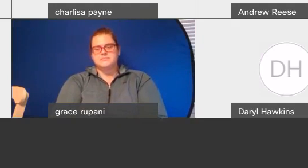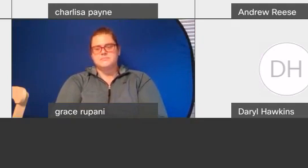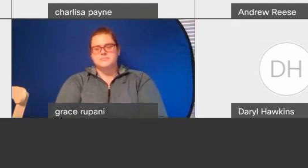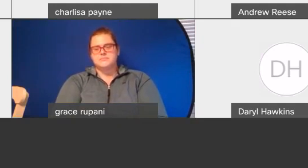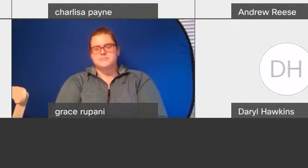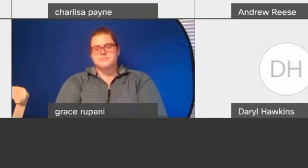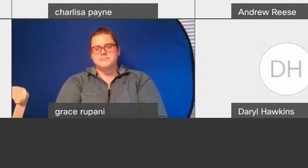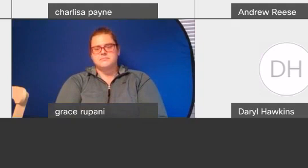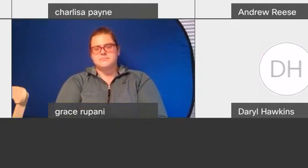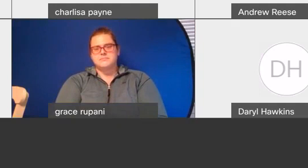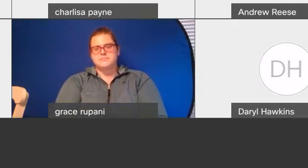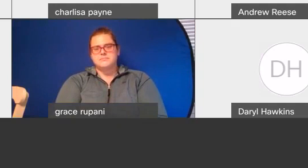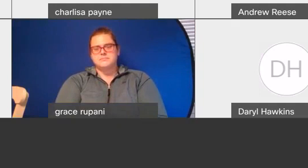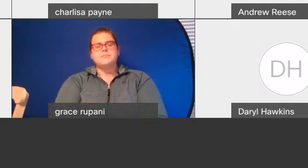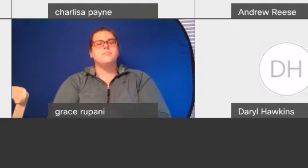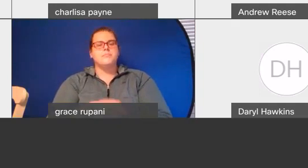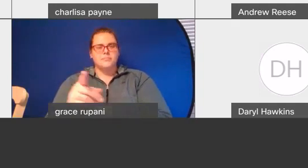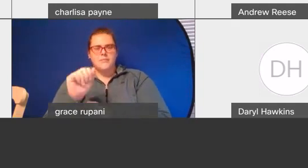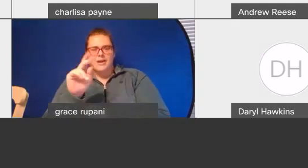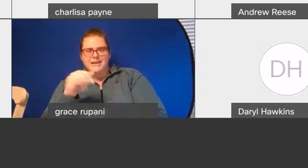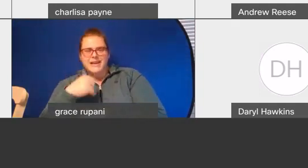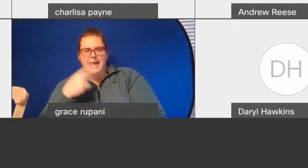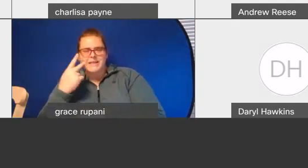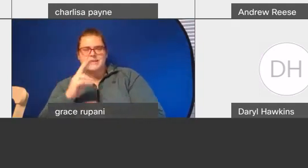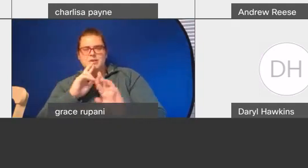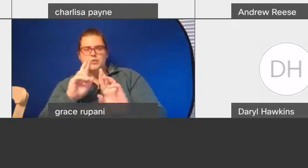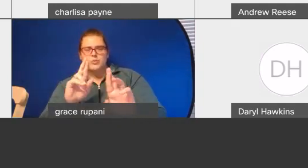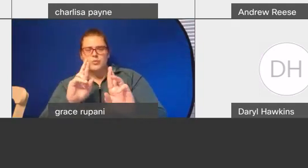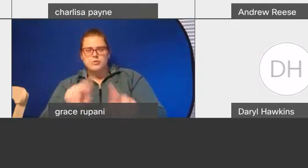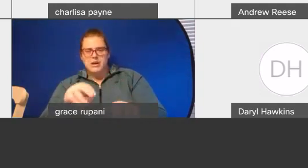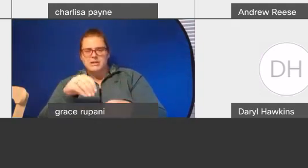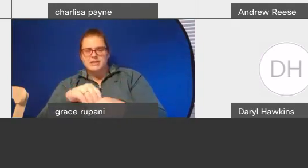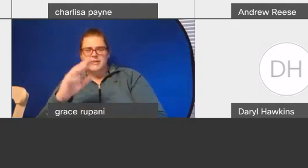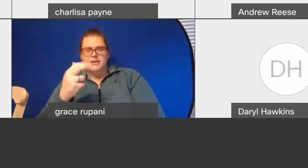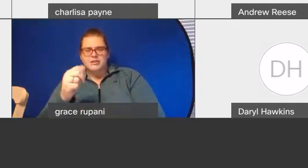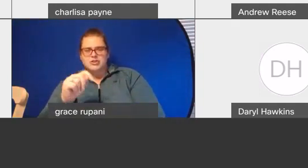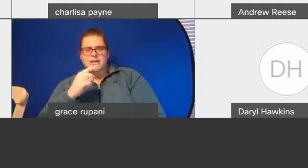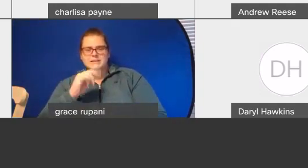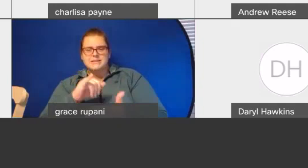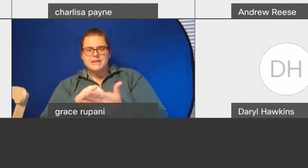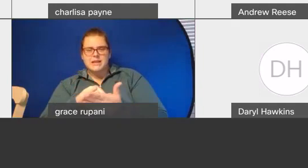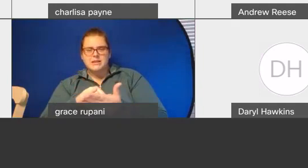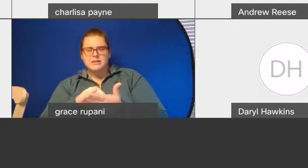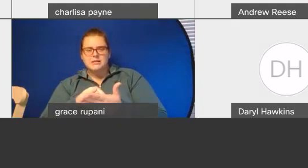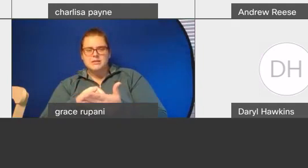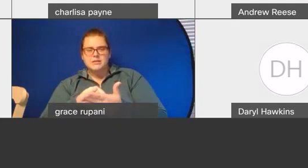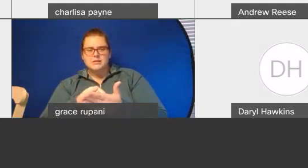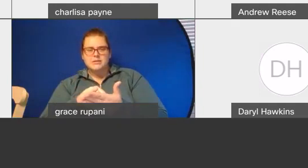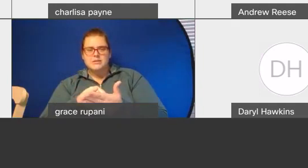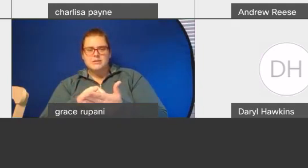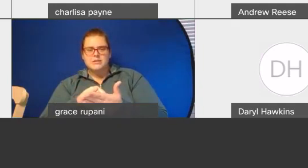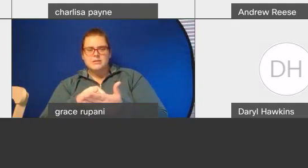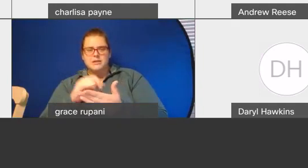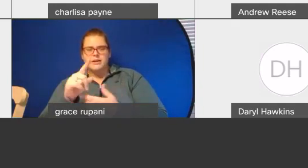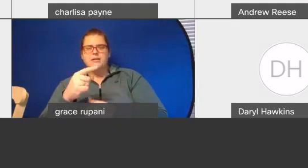So there's a response here saying that people in natural homes were told that companion would only